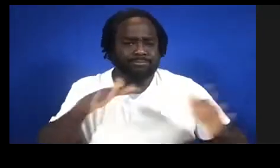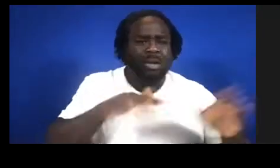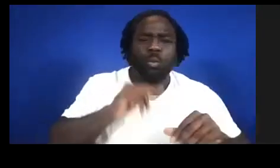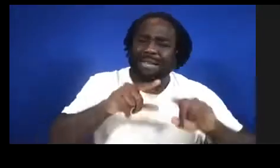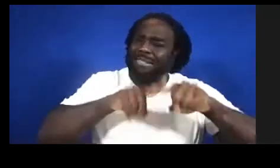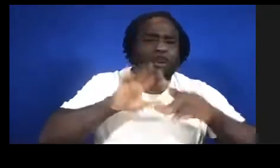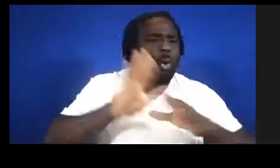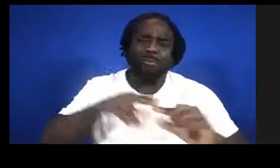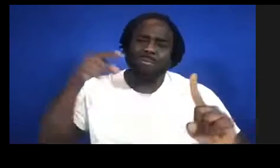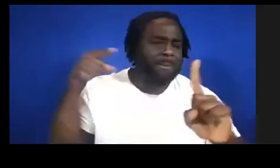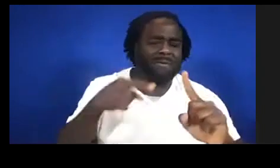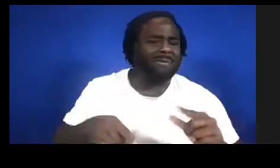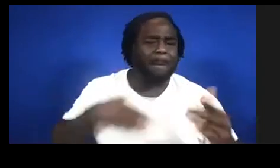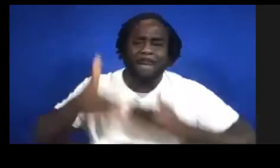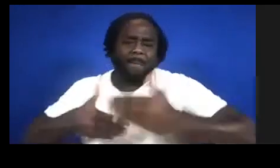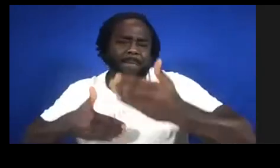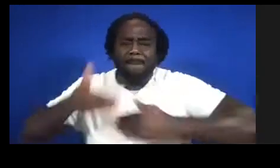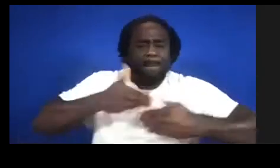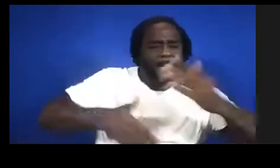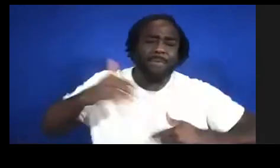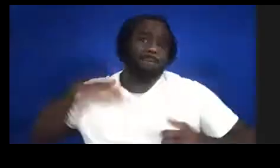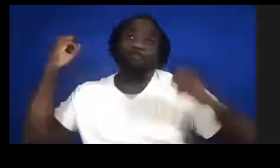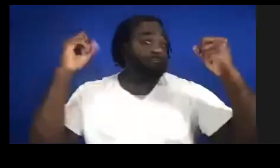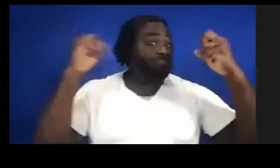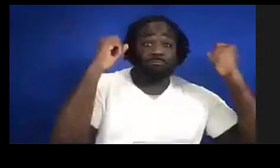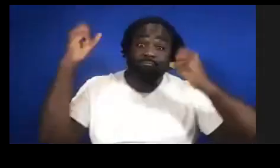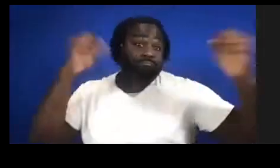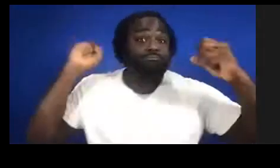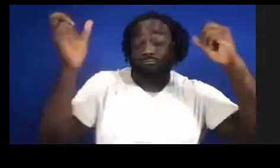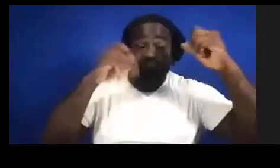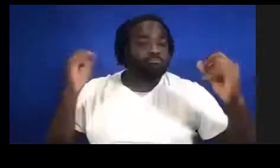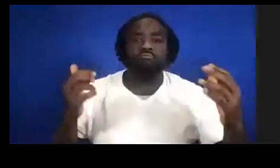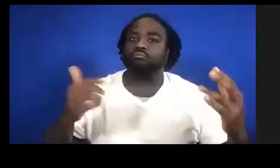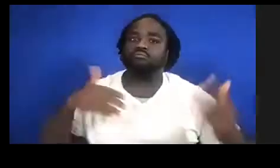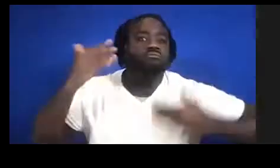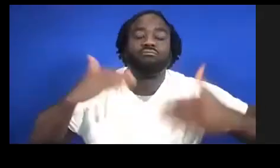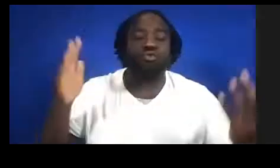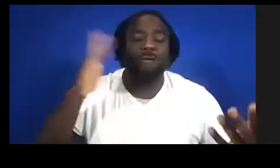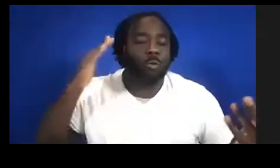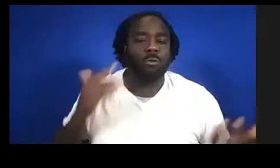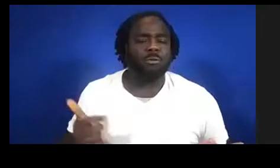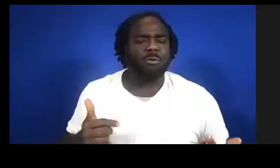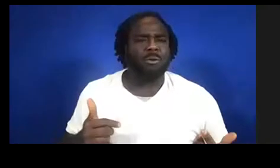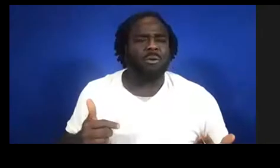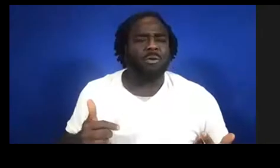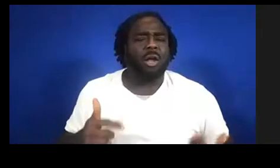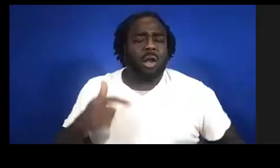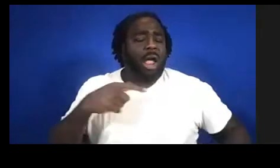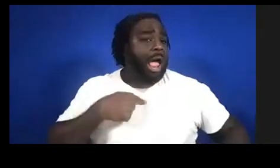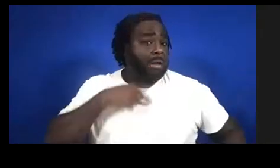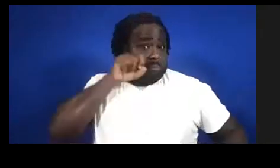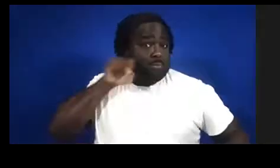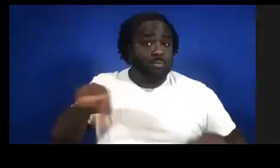Sometimes I go fast, sometimes I slow it down. It really depends on what we're talking about at the moment, right? Because it's comedy. Again, it's all about